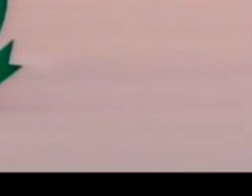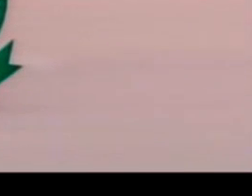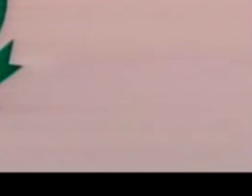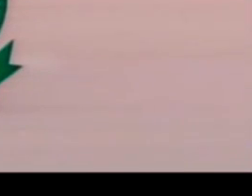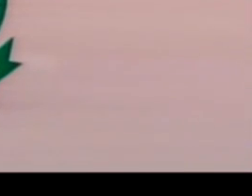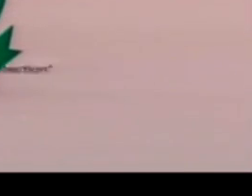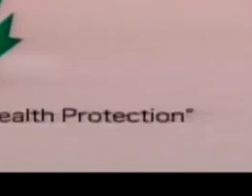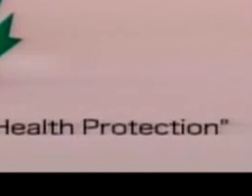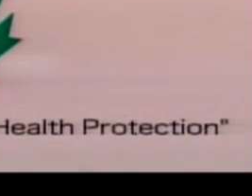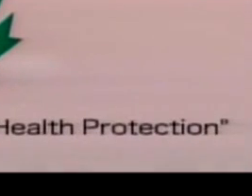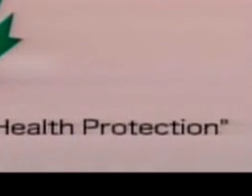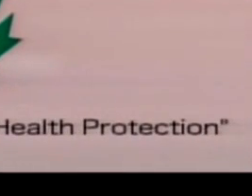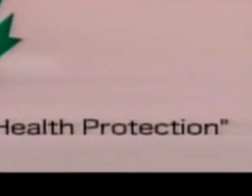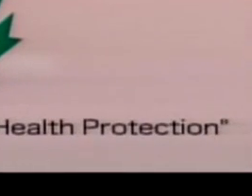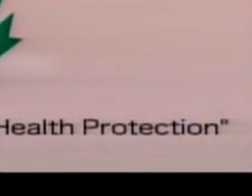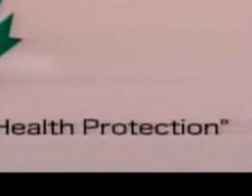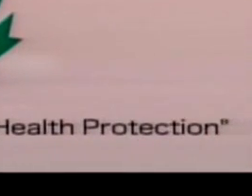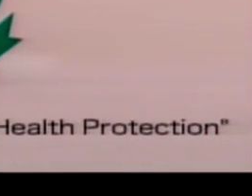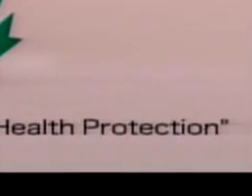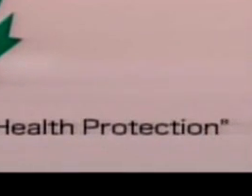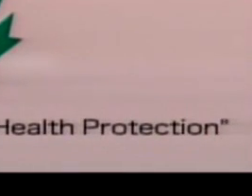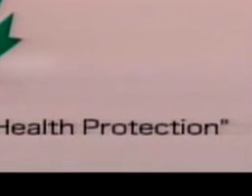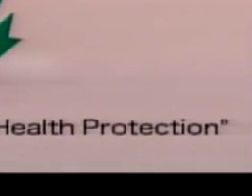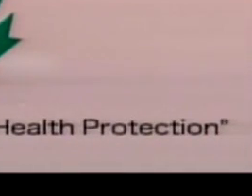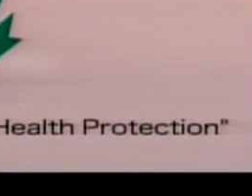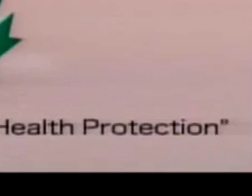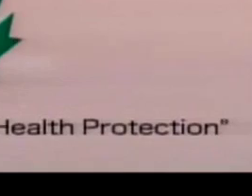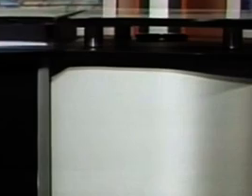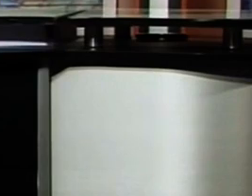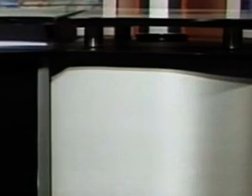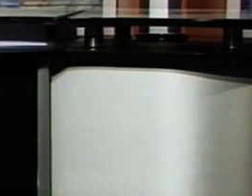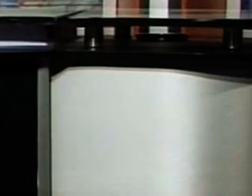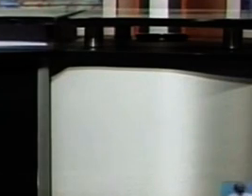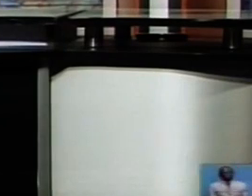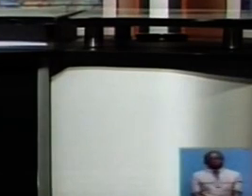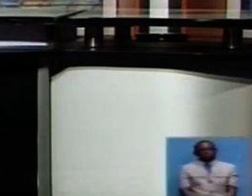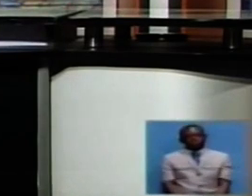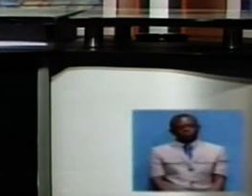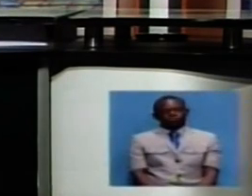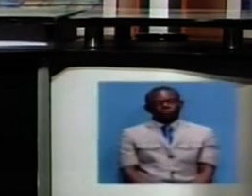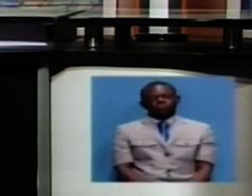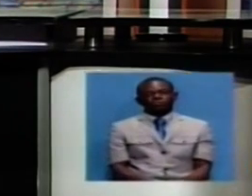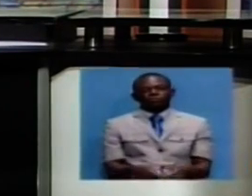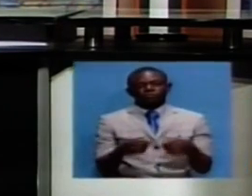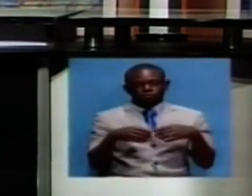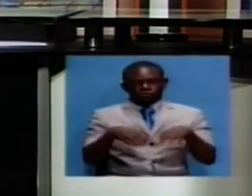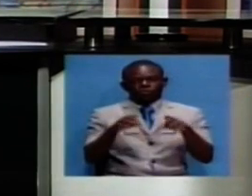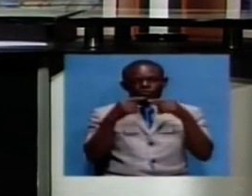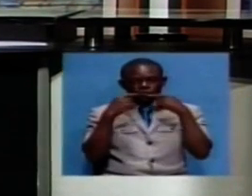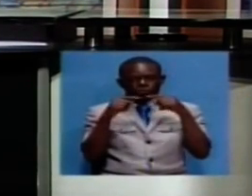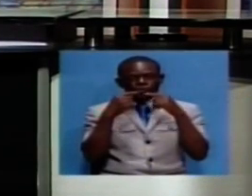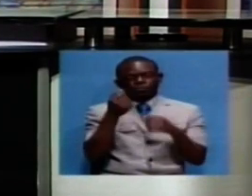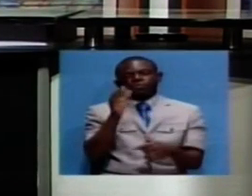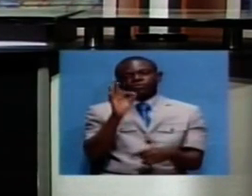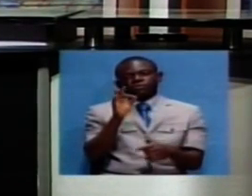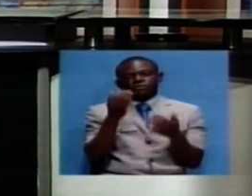Authority, ZAMRA, regulating medicines for public health protection. You're still watching the news at 19 hours. We take